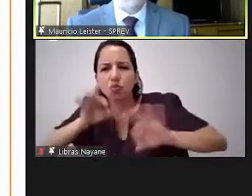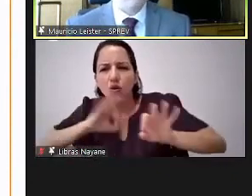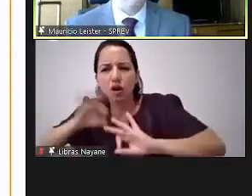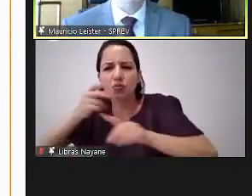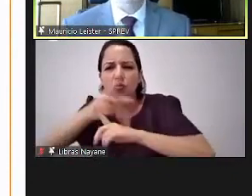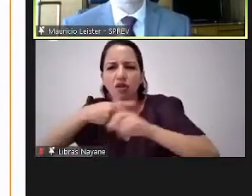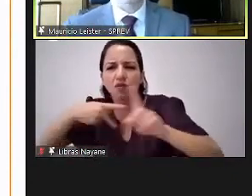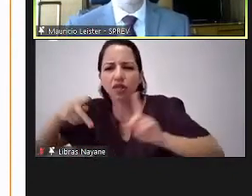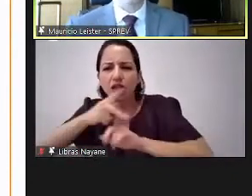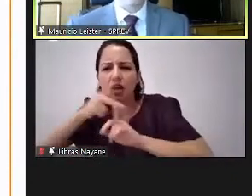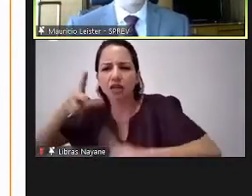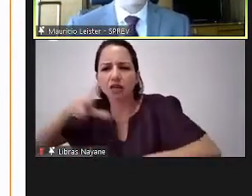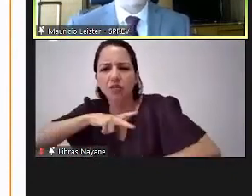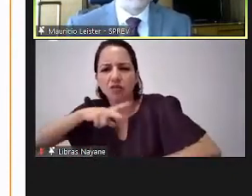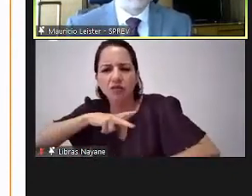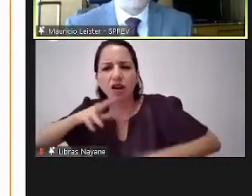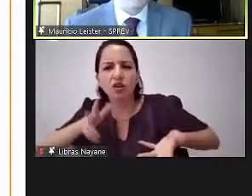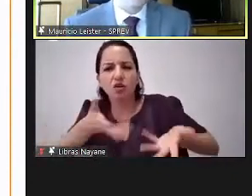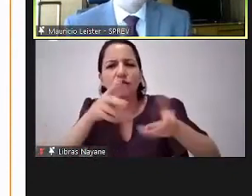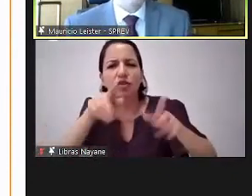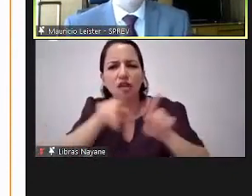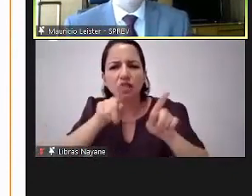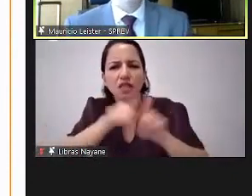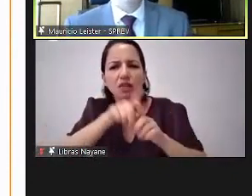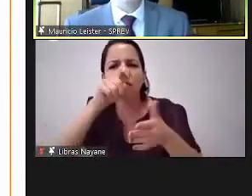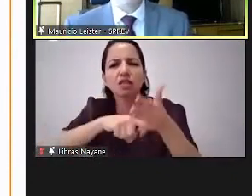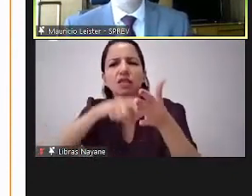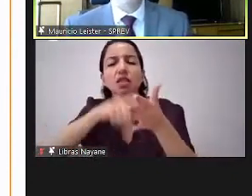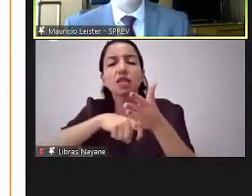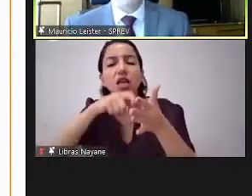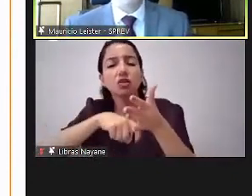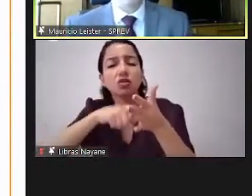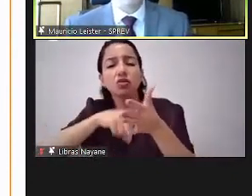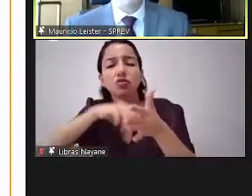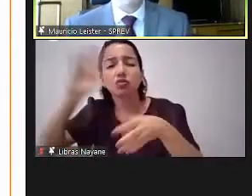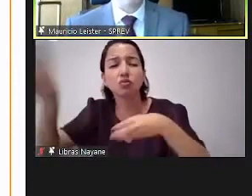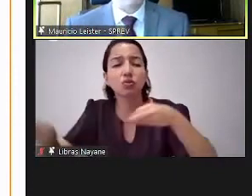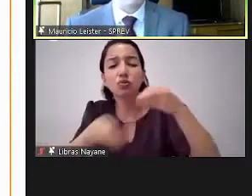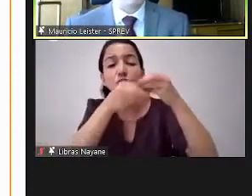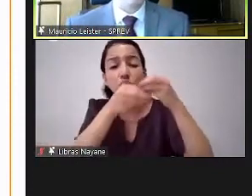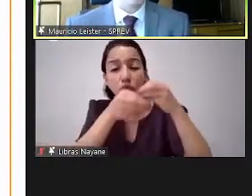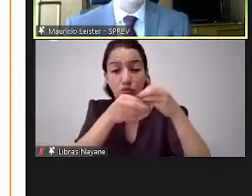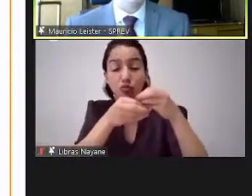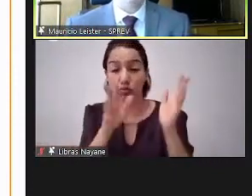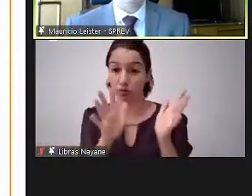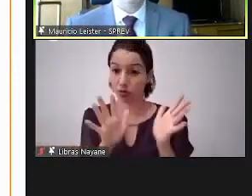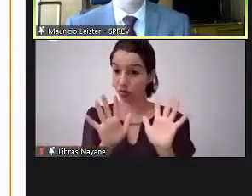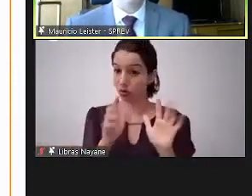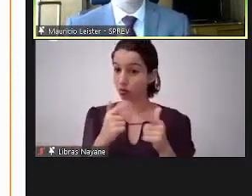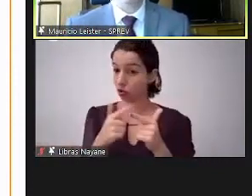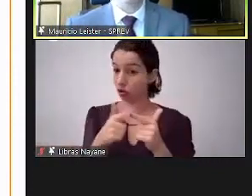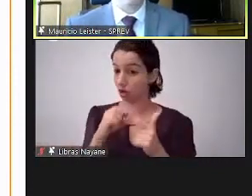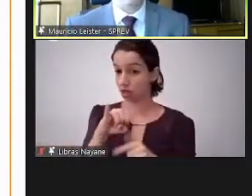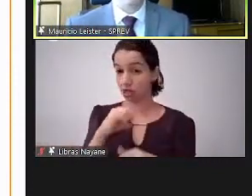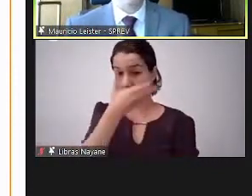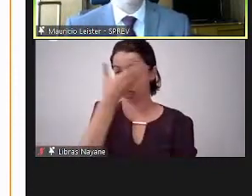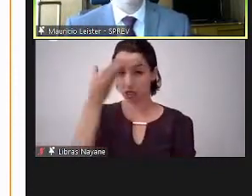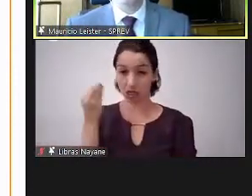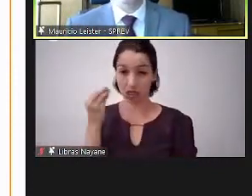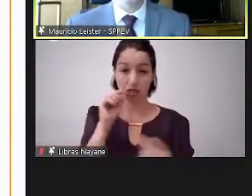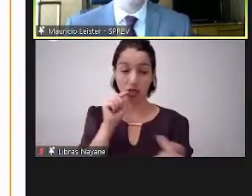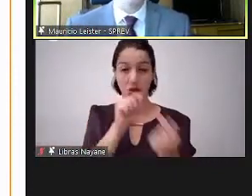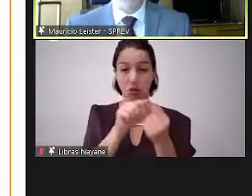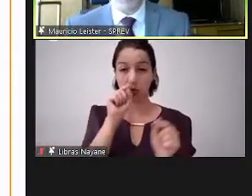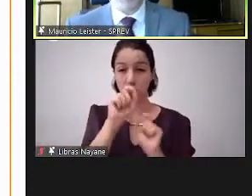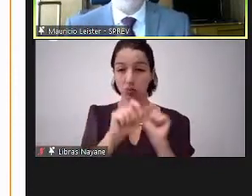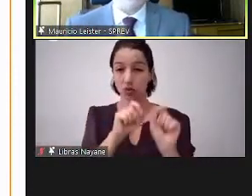this subject. So offering this tax incentives, we need to understand